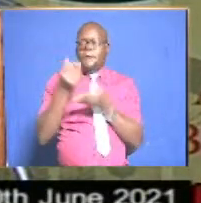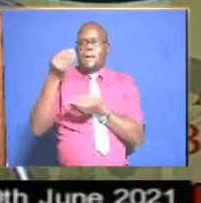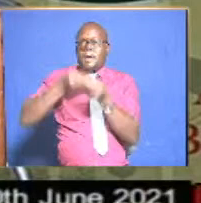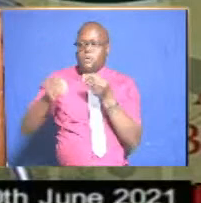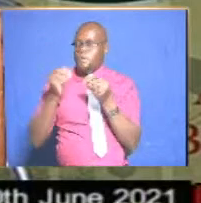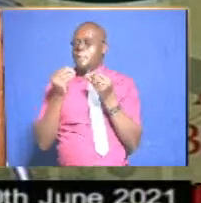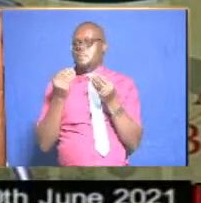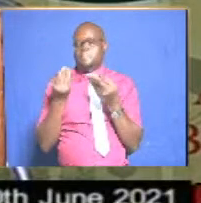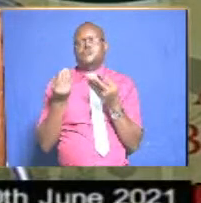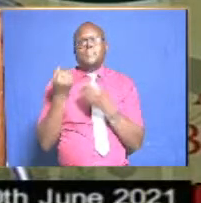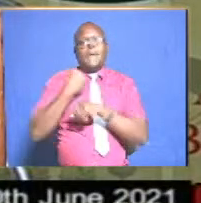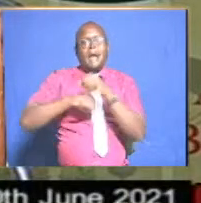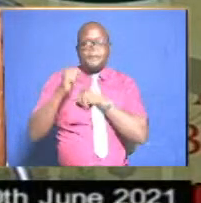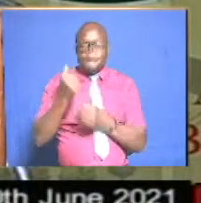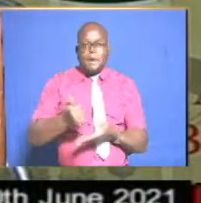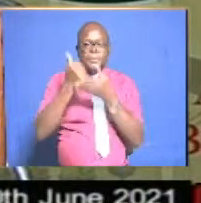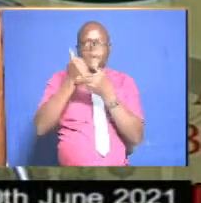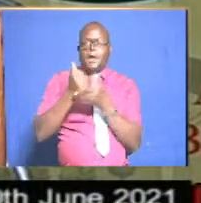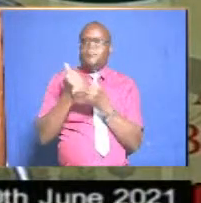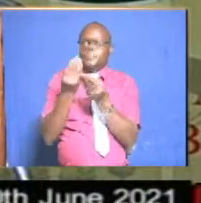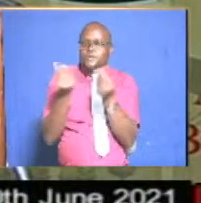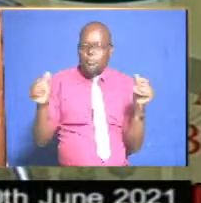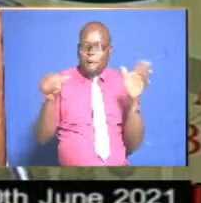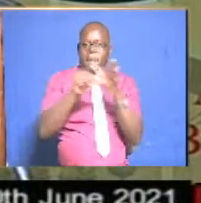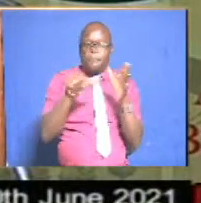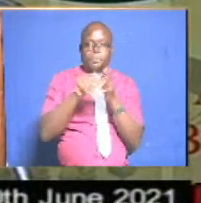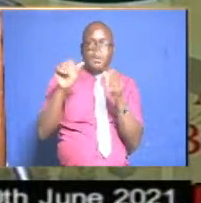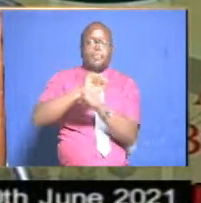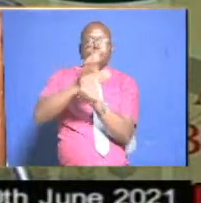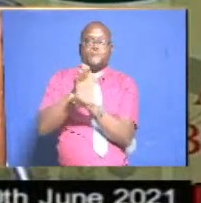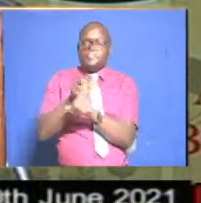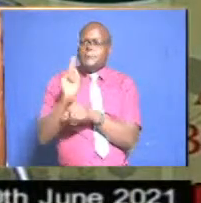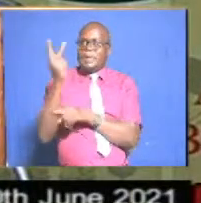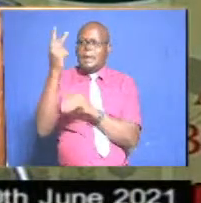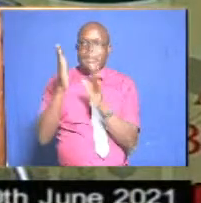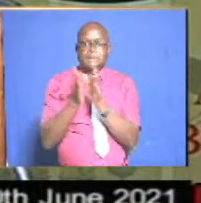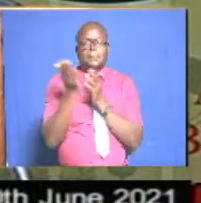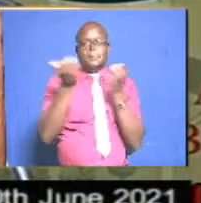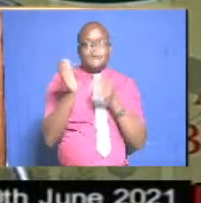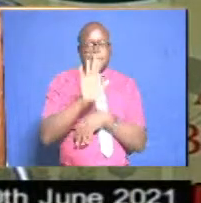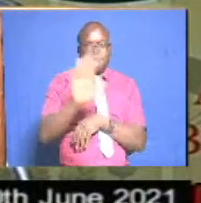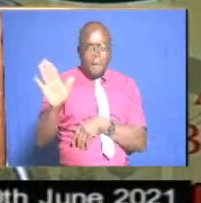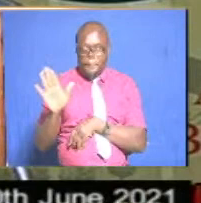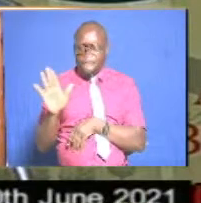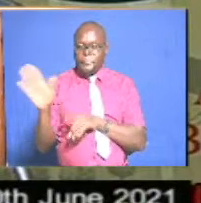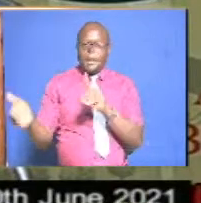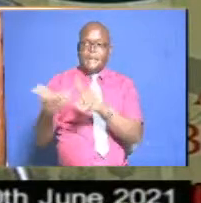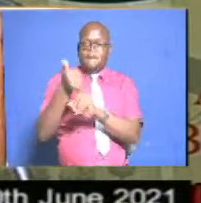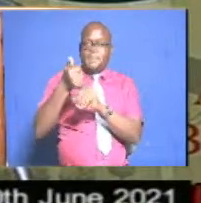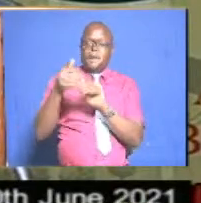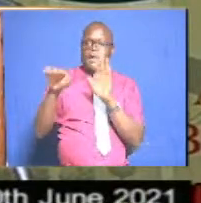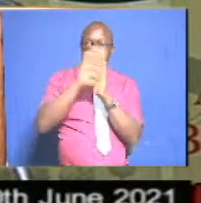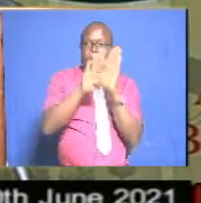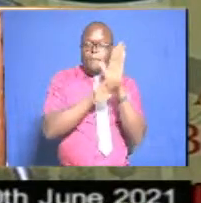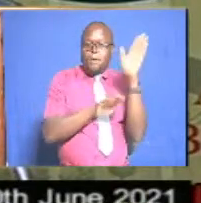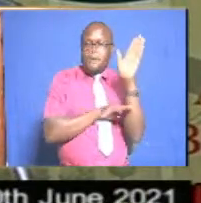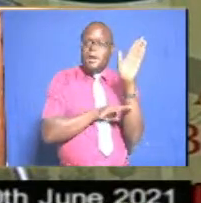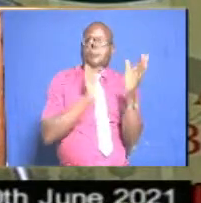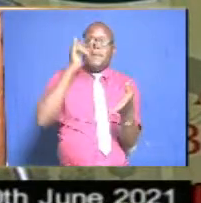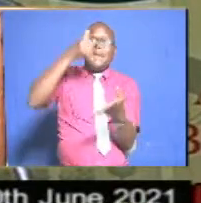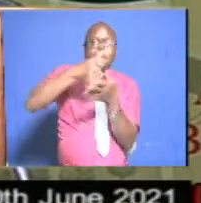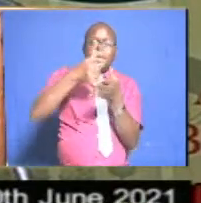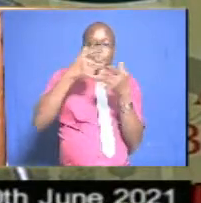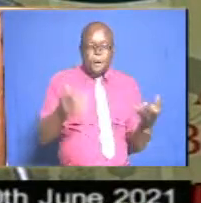and mitigate the adverse impact of the pandemic on Kenyans and businesses. The achievement of the program includes,